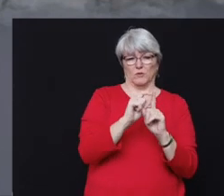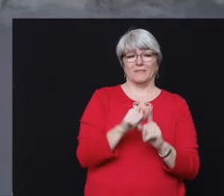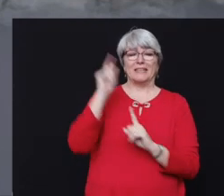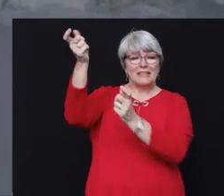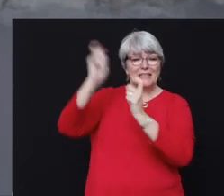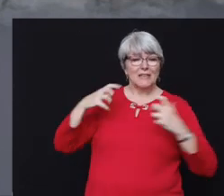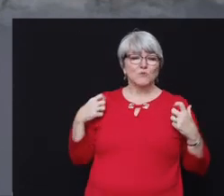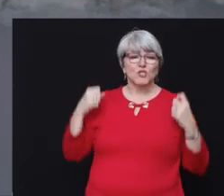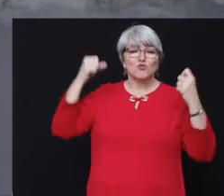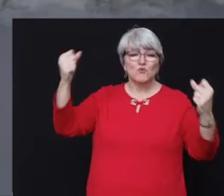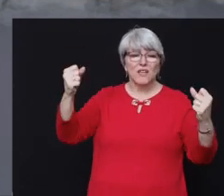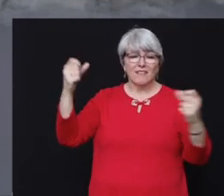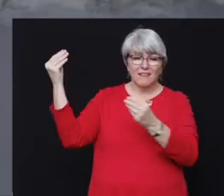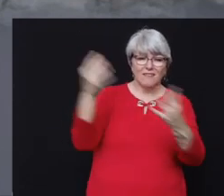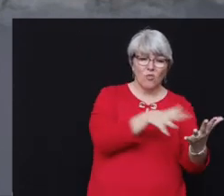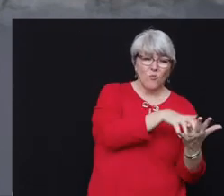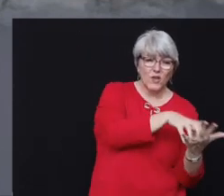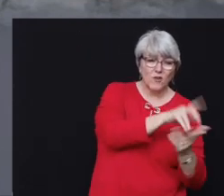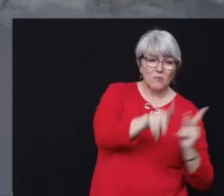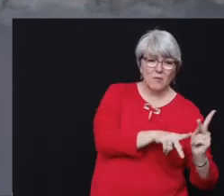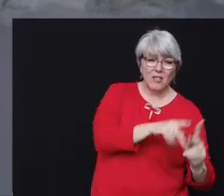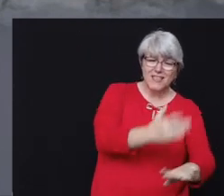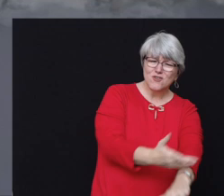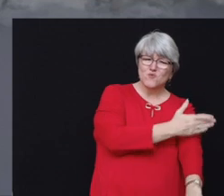touch your heart and